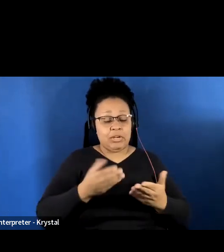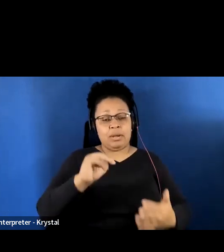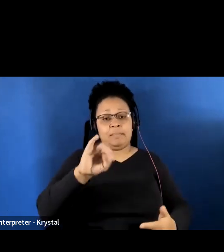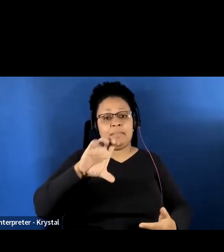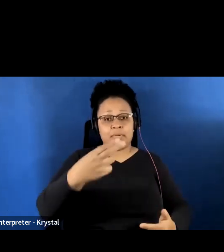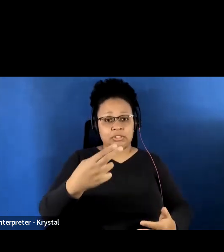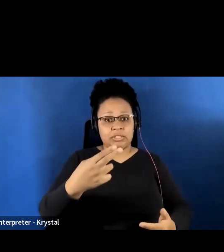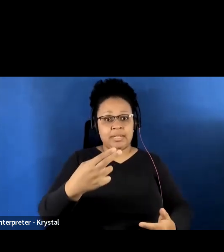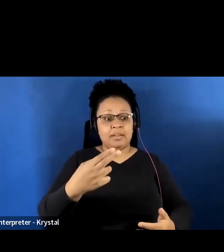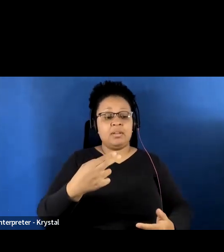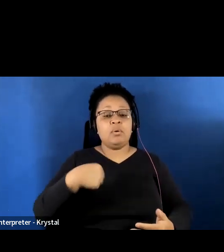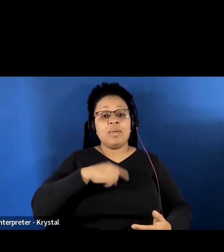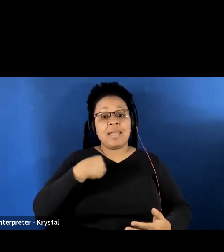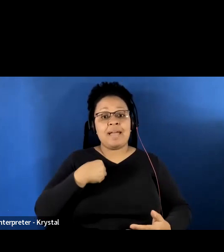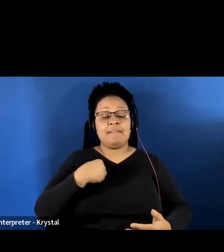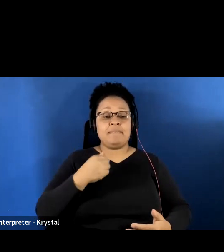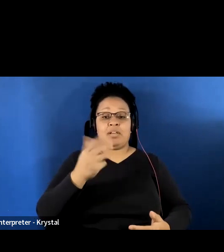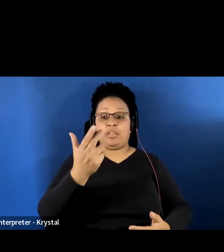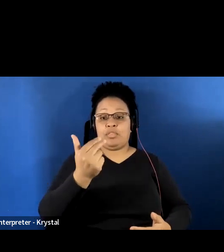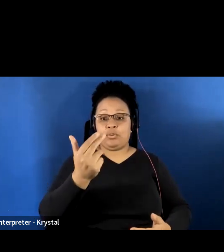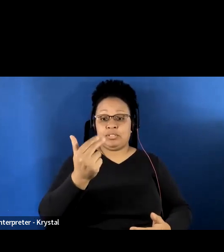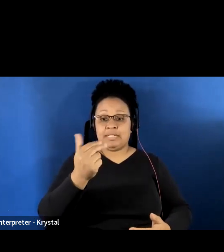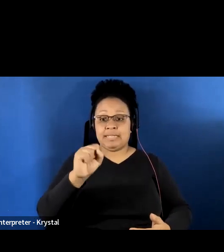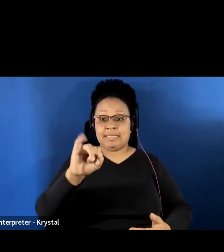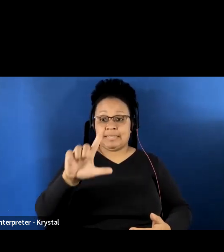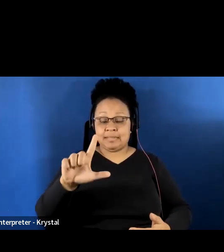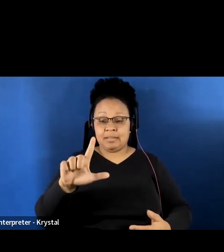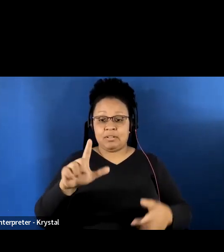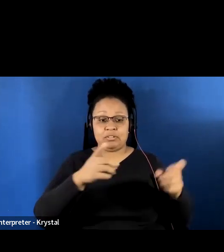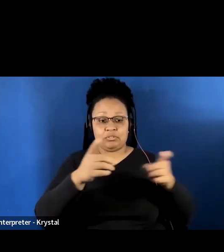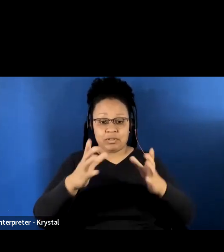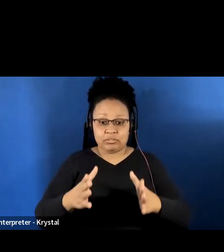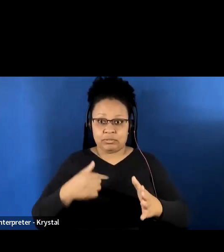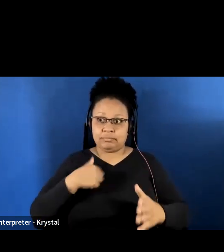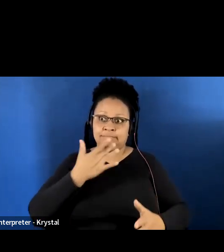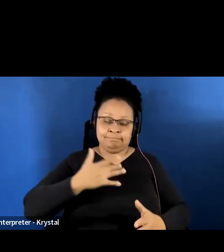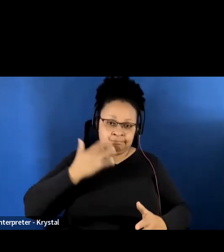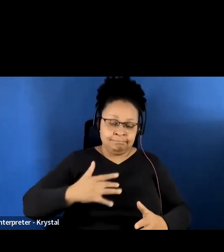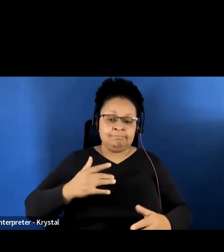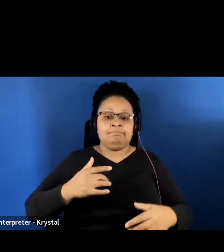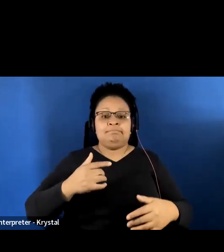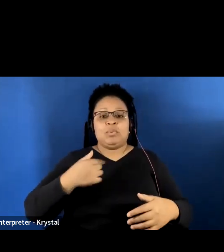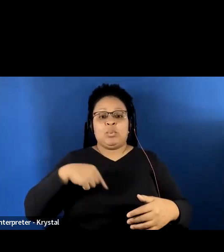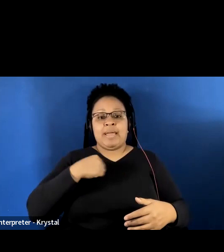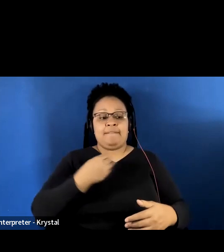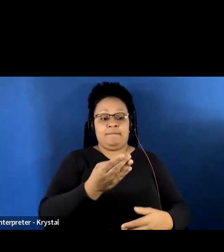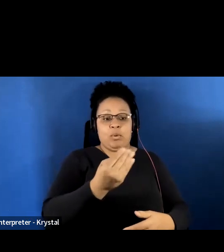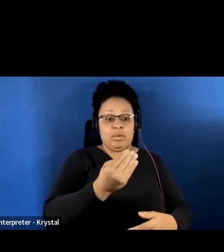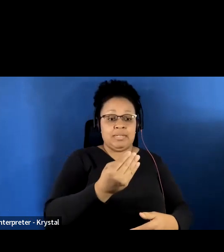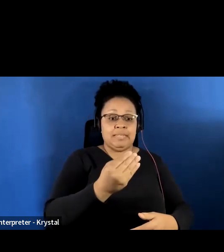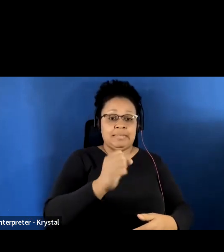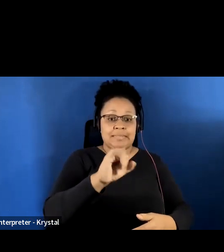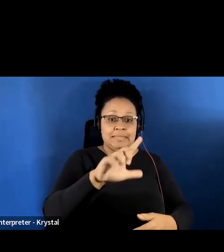CIL directors. In our state, we have 14 CILs and 13 directors. And so for